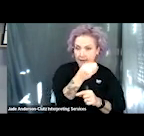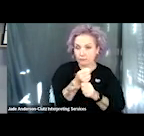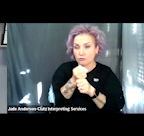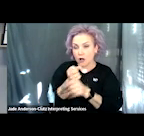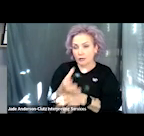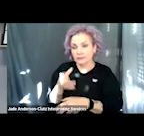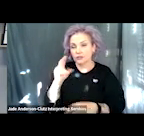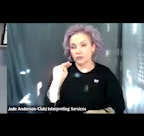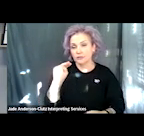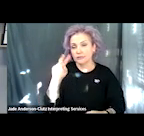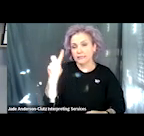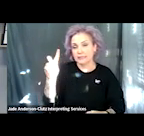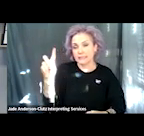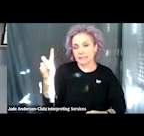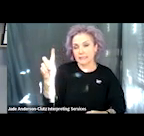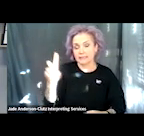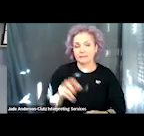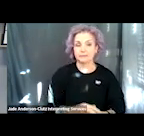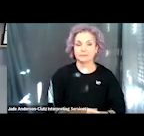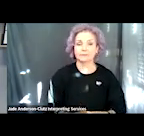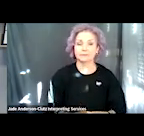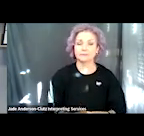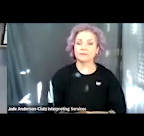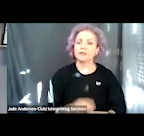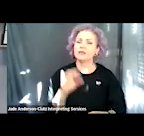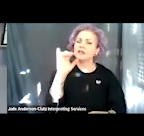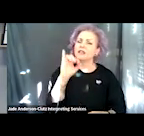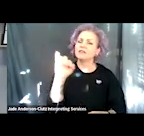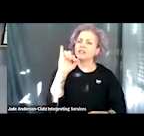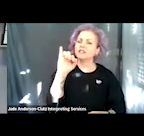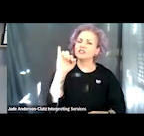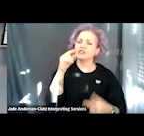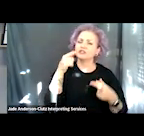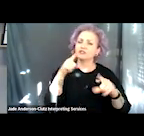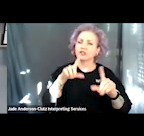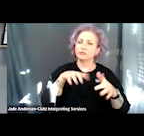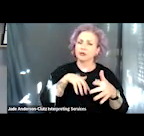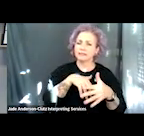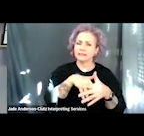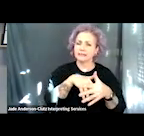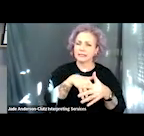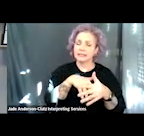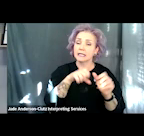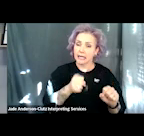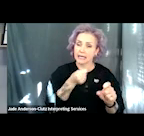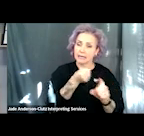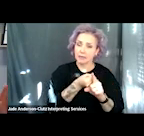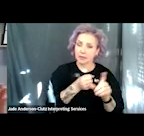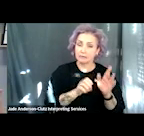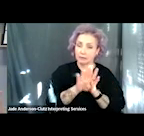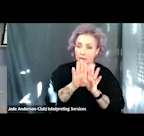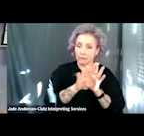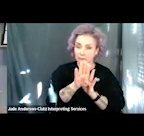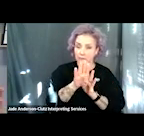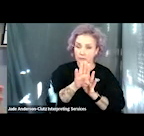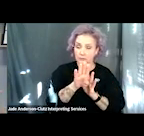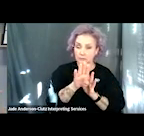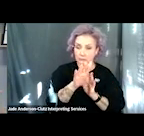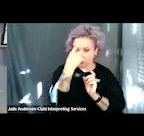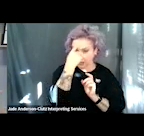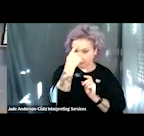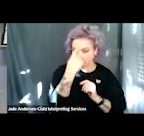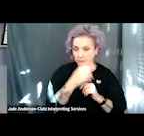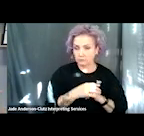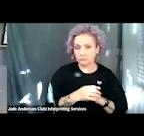Excuse me. So the idea of infection during pregnancy influencing neurodevelopment is not something that's novel. This has actually been known. Infection